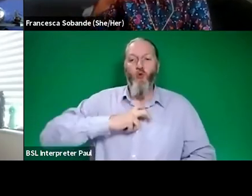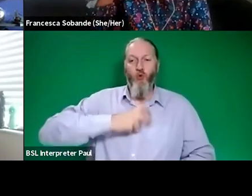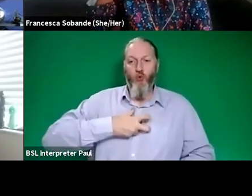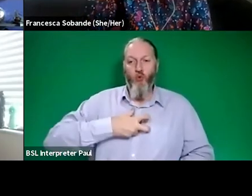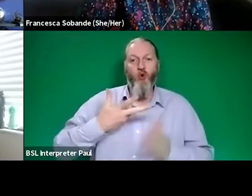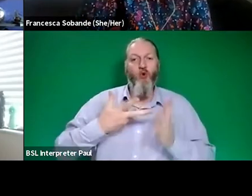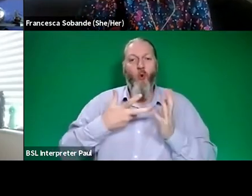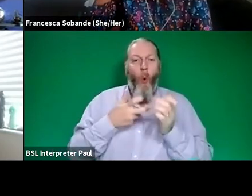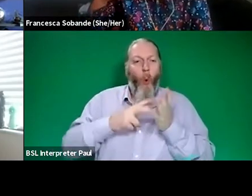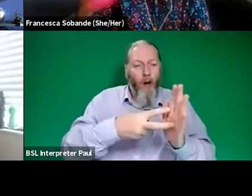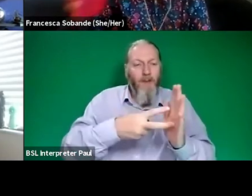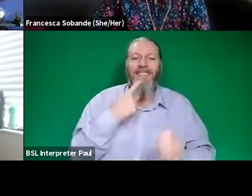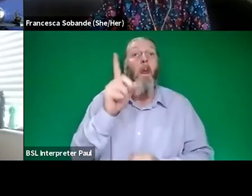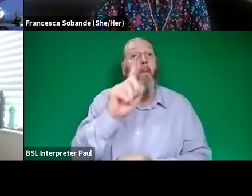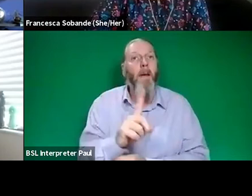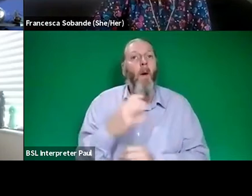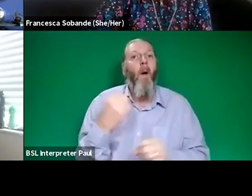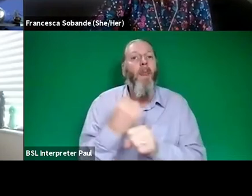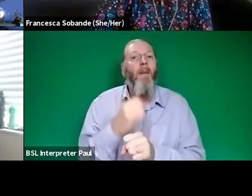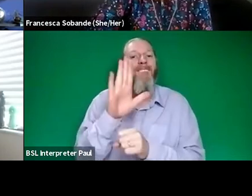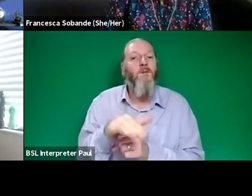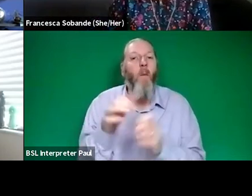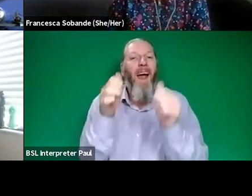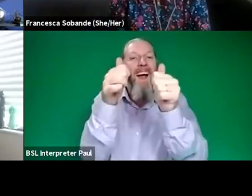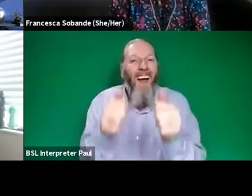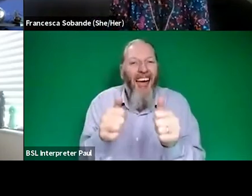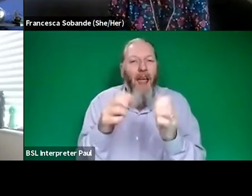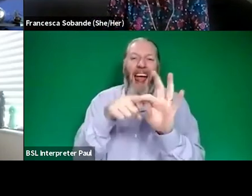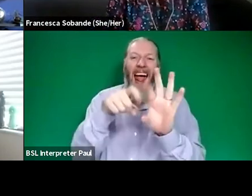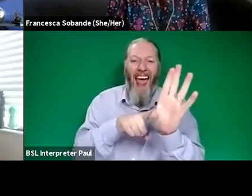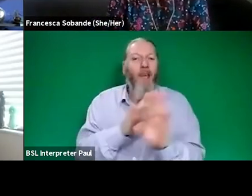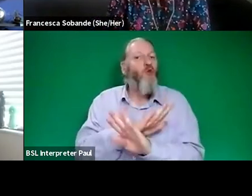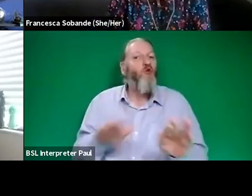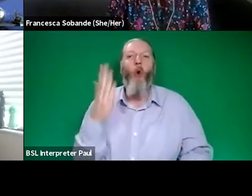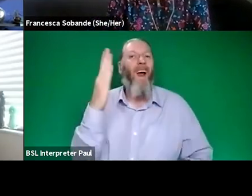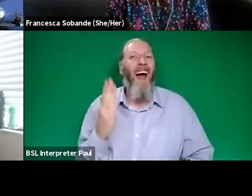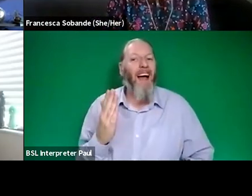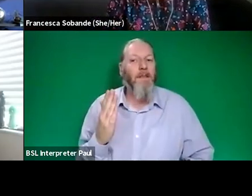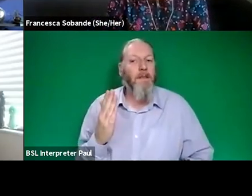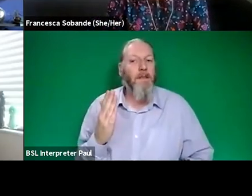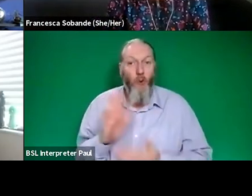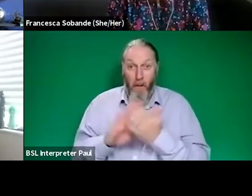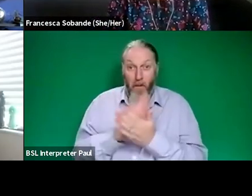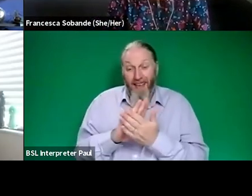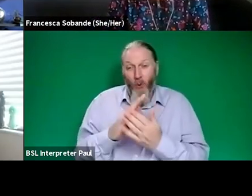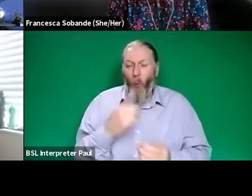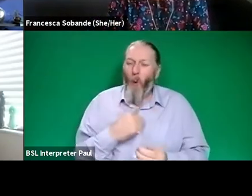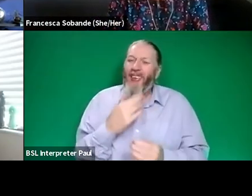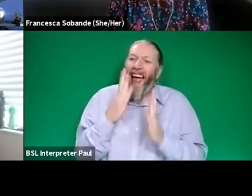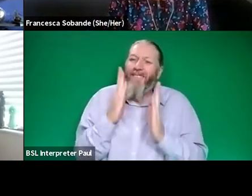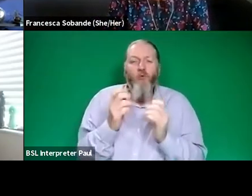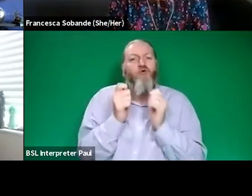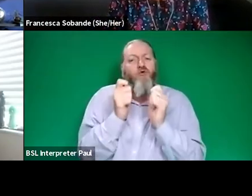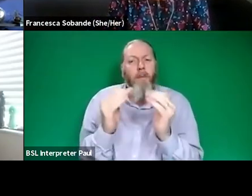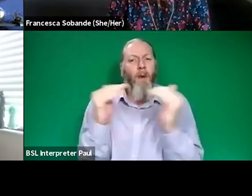treat them as fragile. But at the same time, I totally don't mean we should either utilise or have a nest, but people should